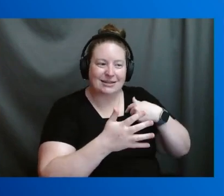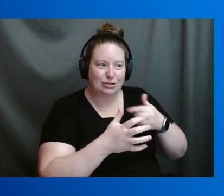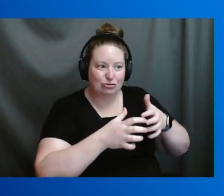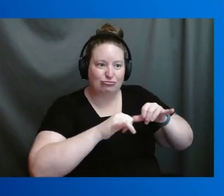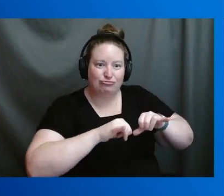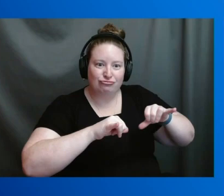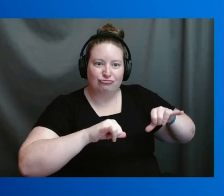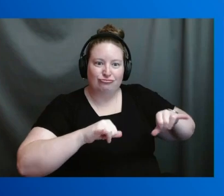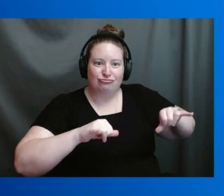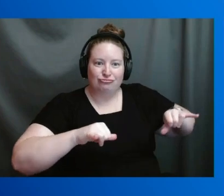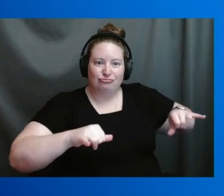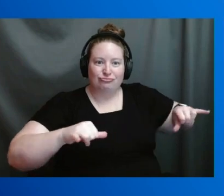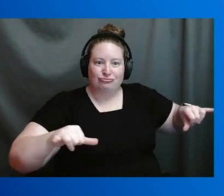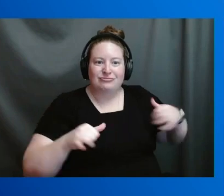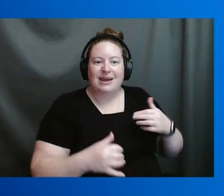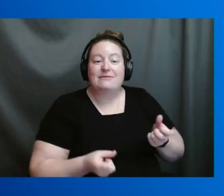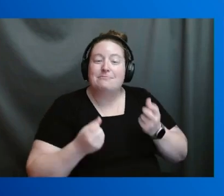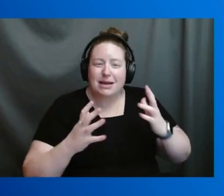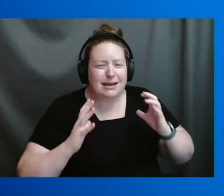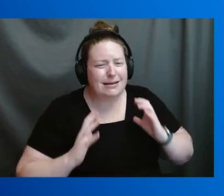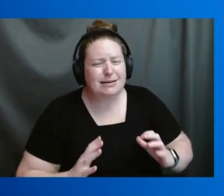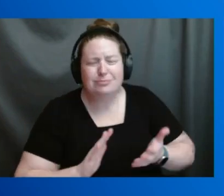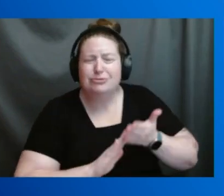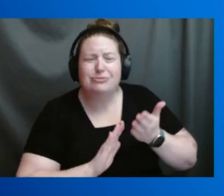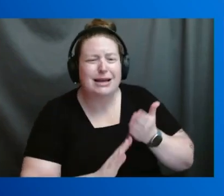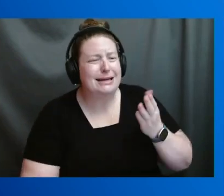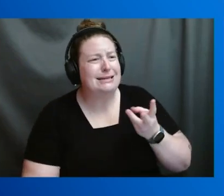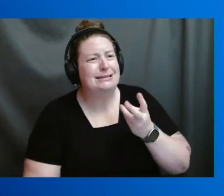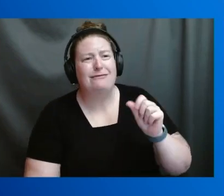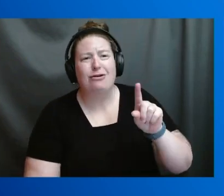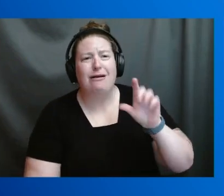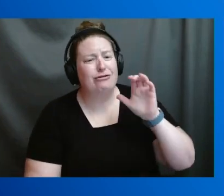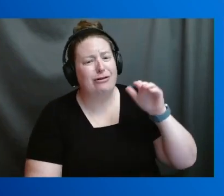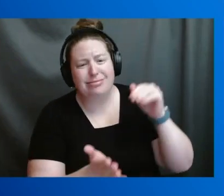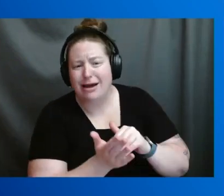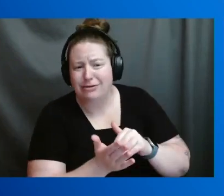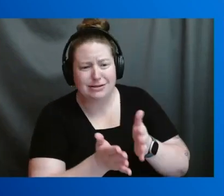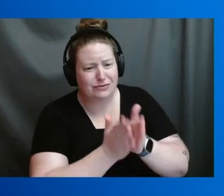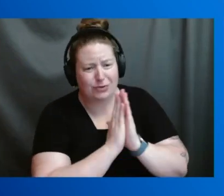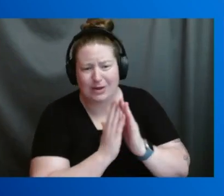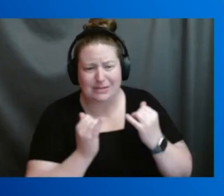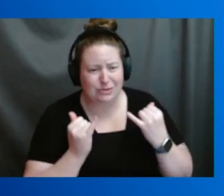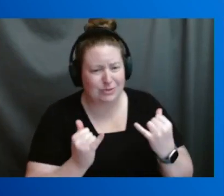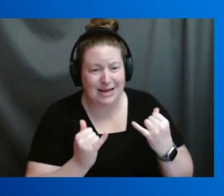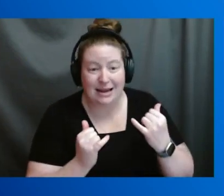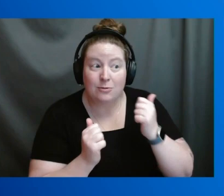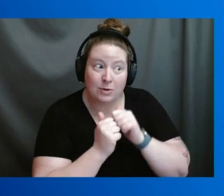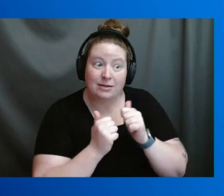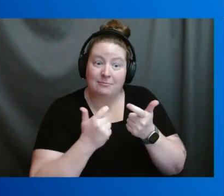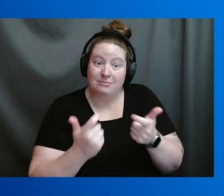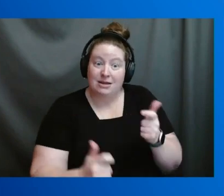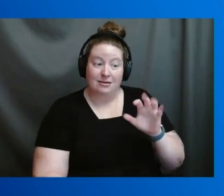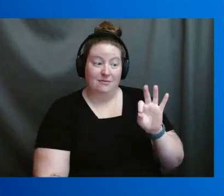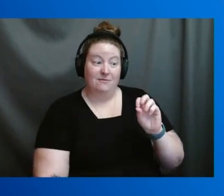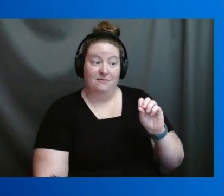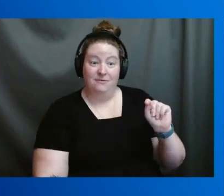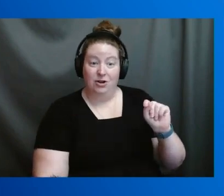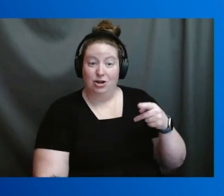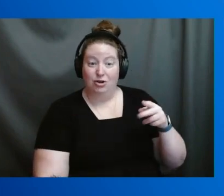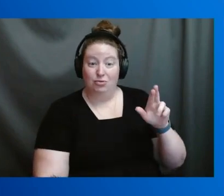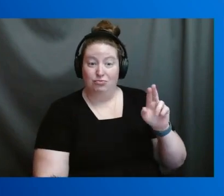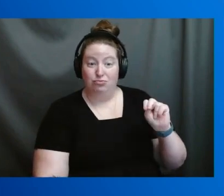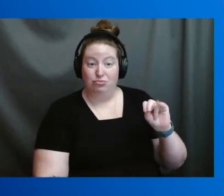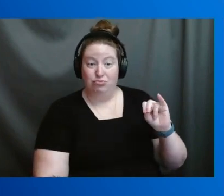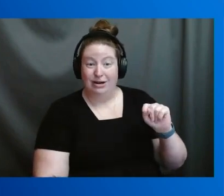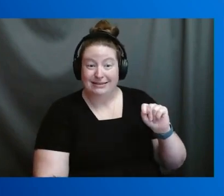many customers who are running hundreds of thousands of requests on us today, with large-scale footprints that are comfortably happy with the infrastructure costs